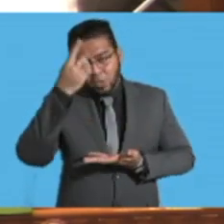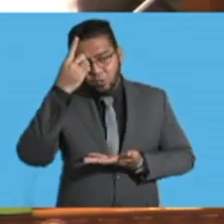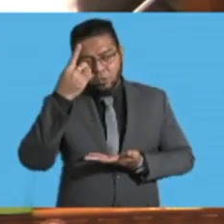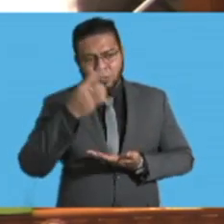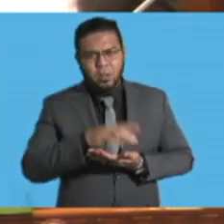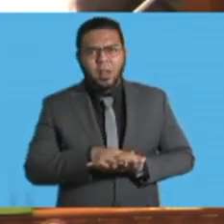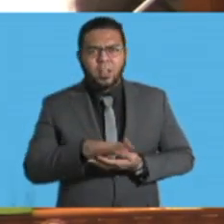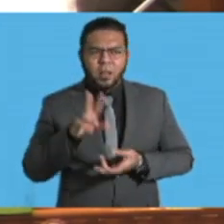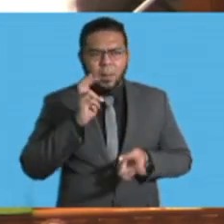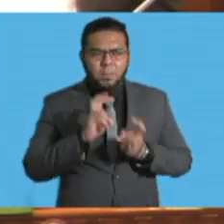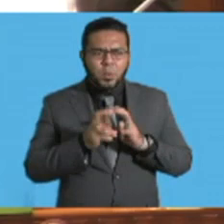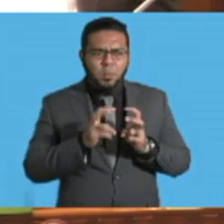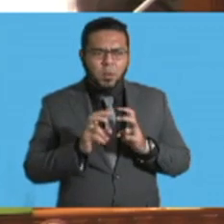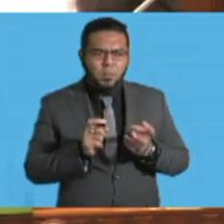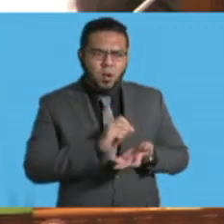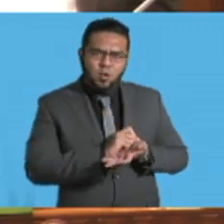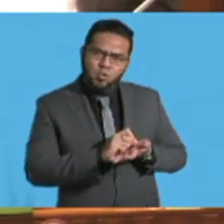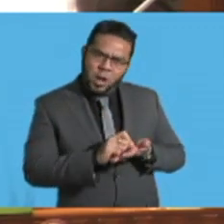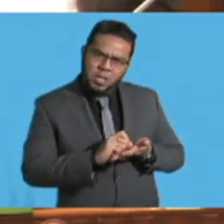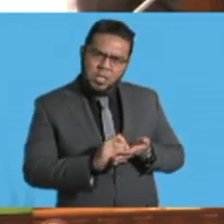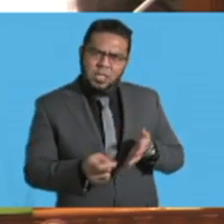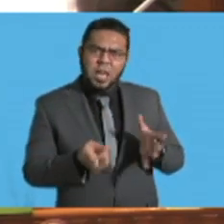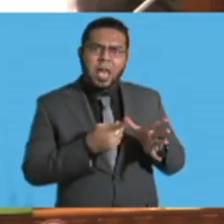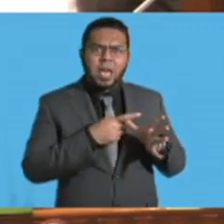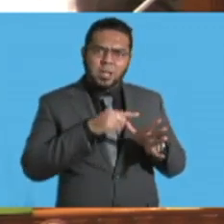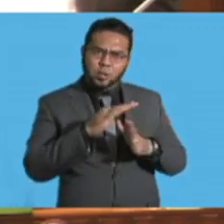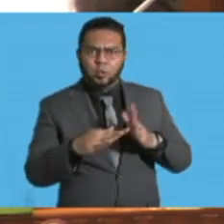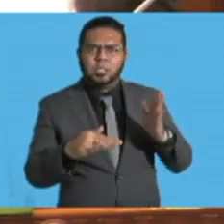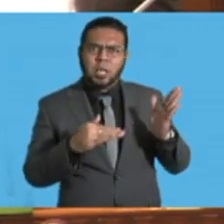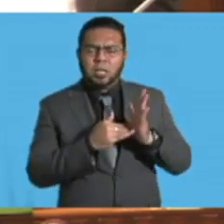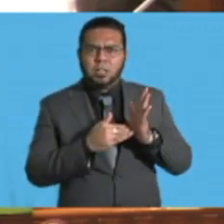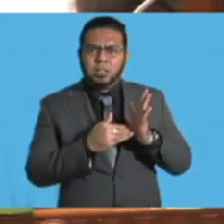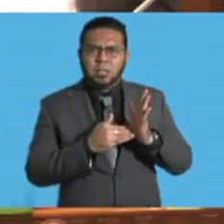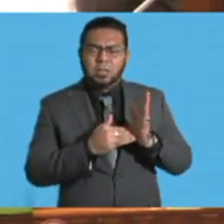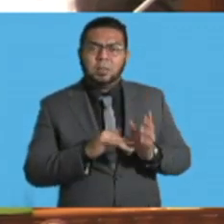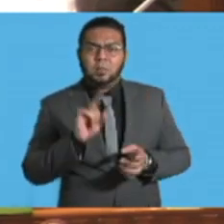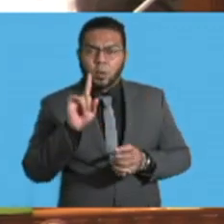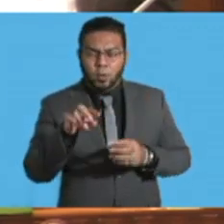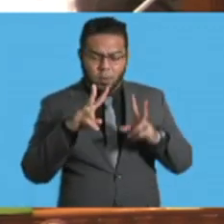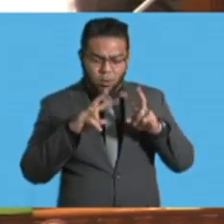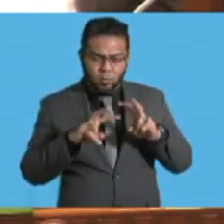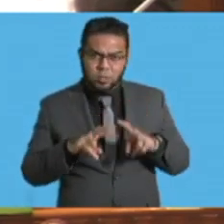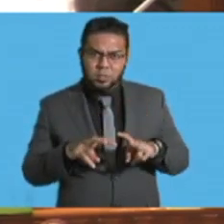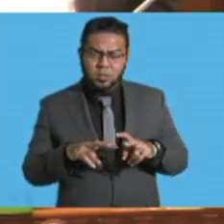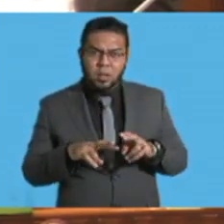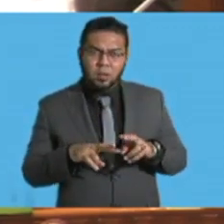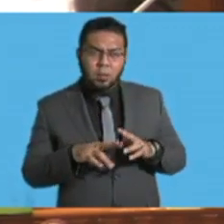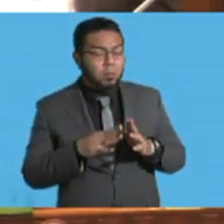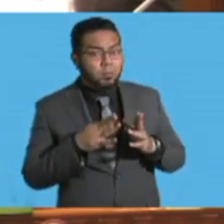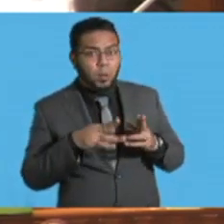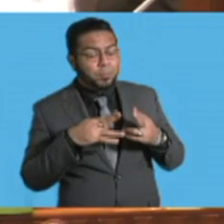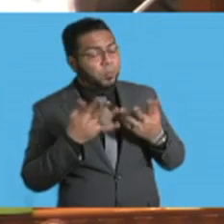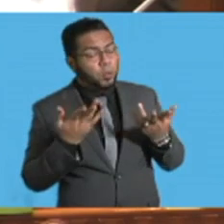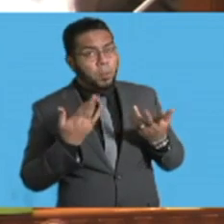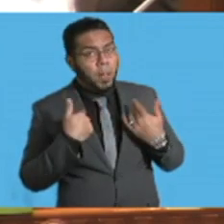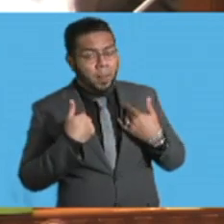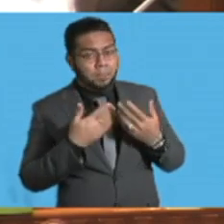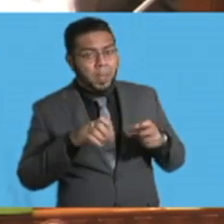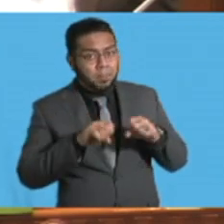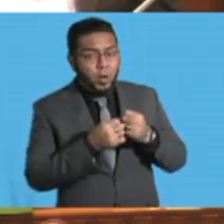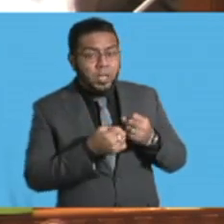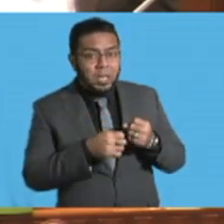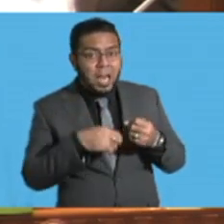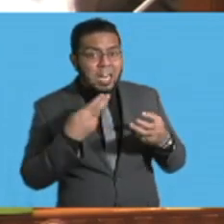they had problem even writing from A to Z. During one of my school recess breaks, I had the liberty of randomly